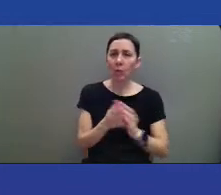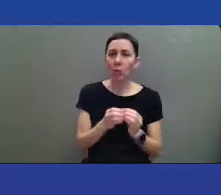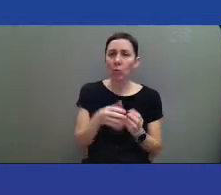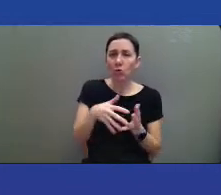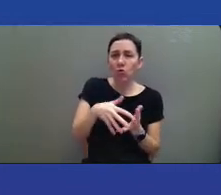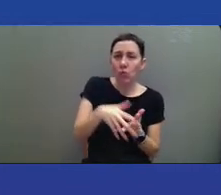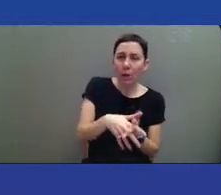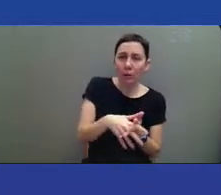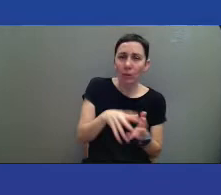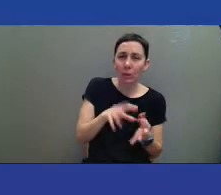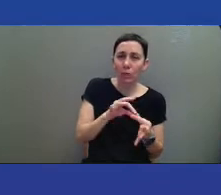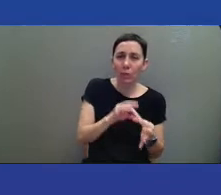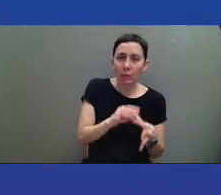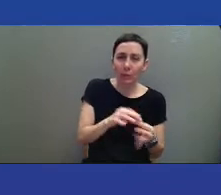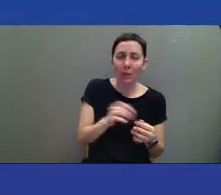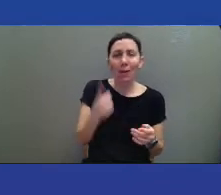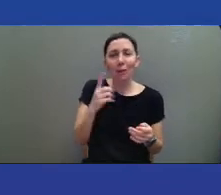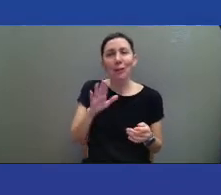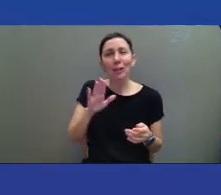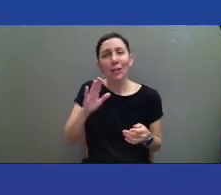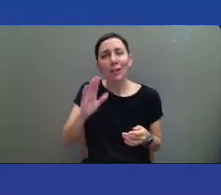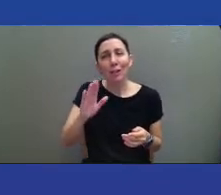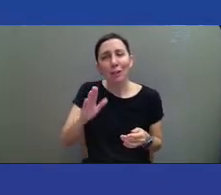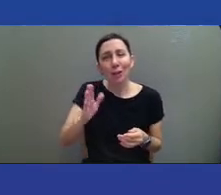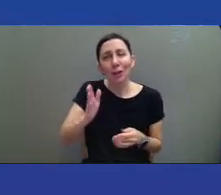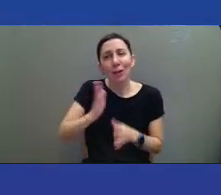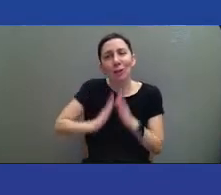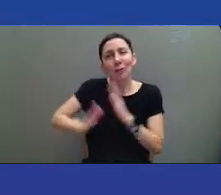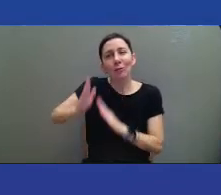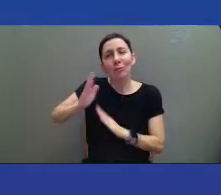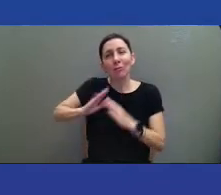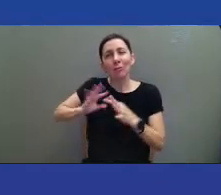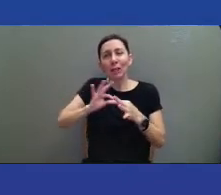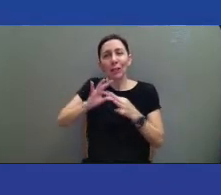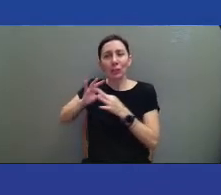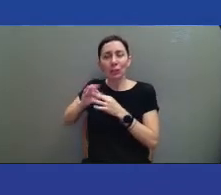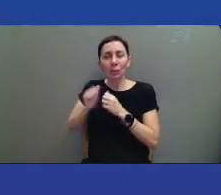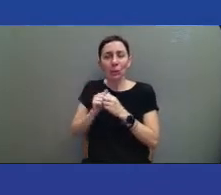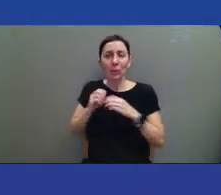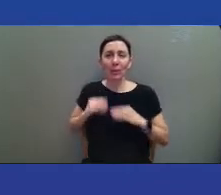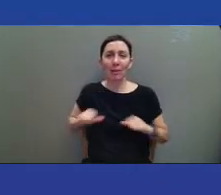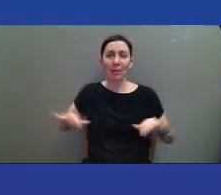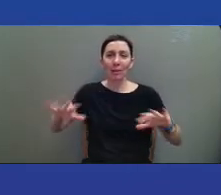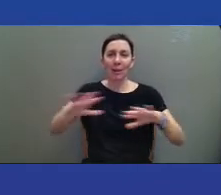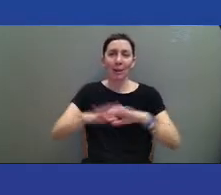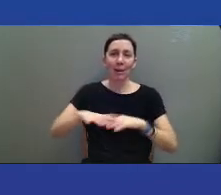own genealogies all the way back to the land. You can go to the next slide.